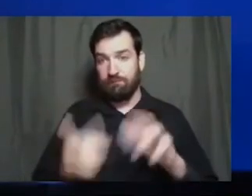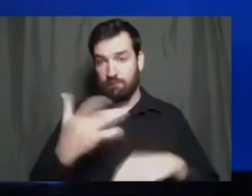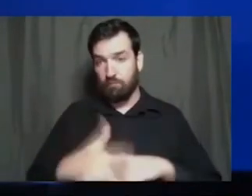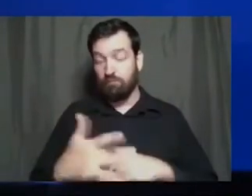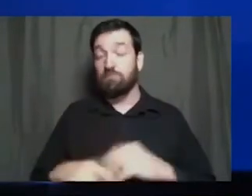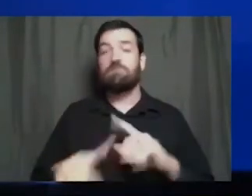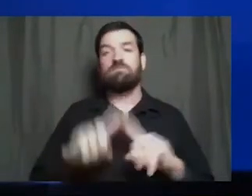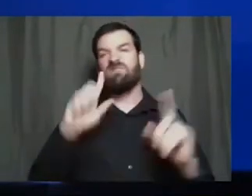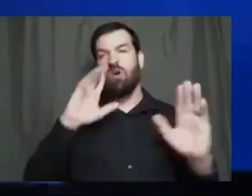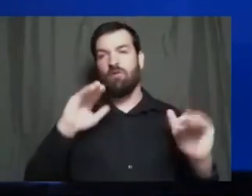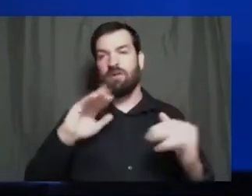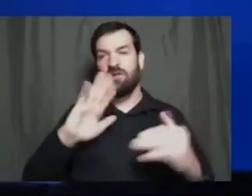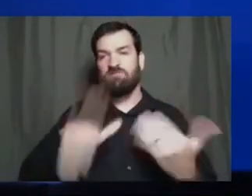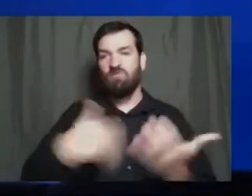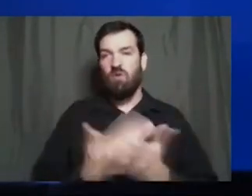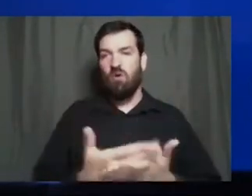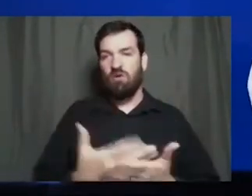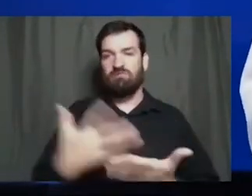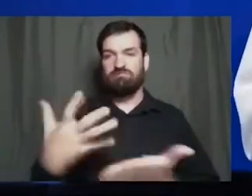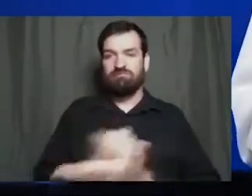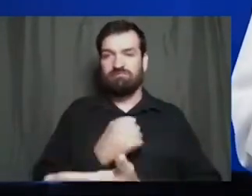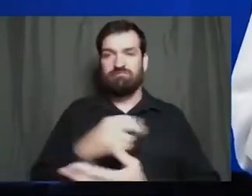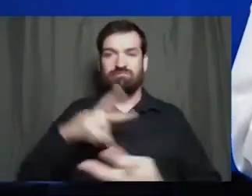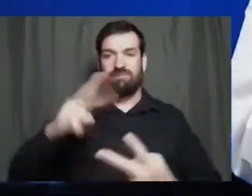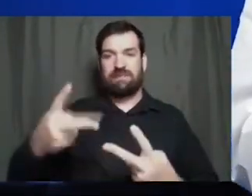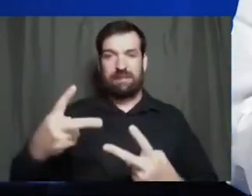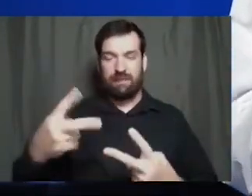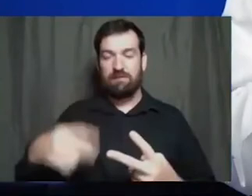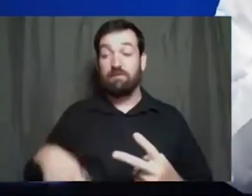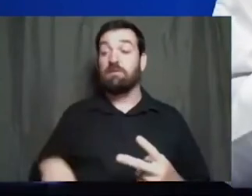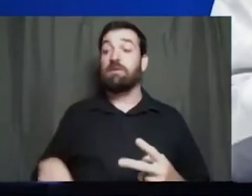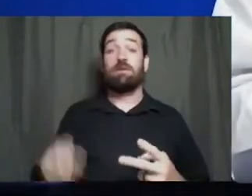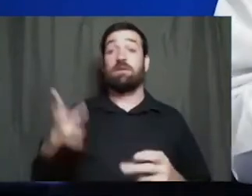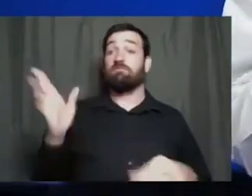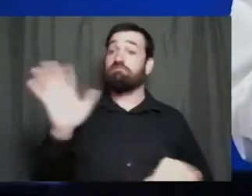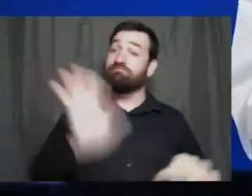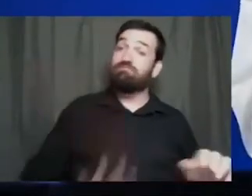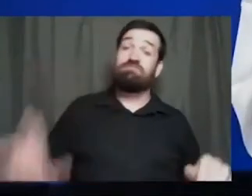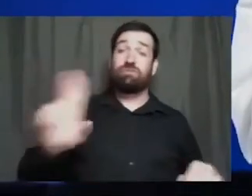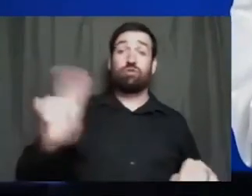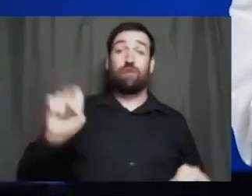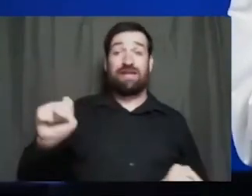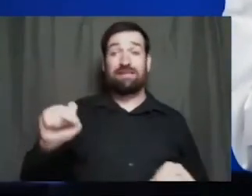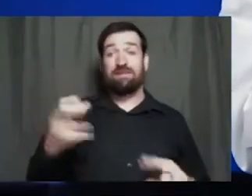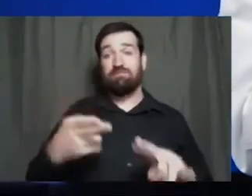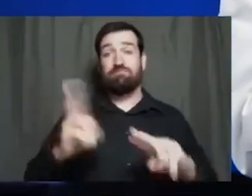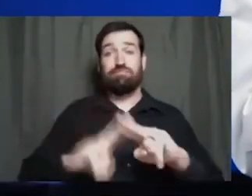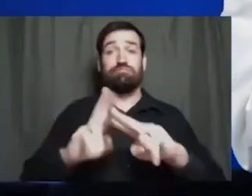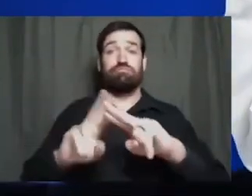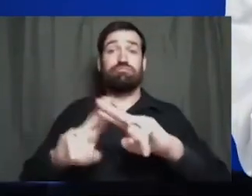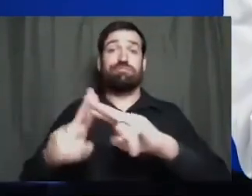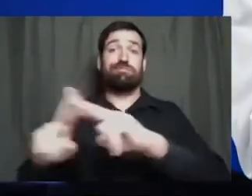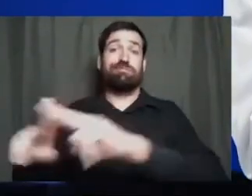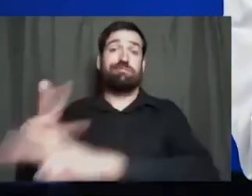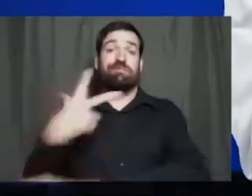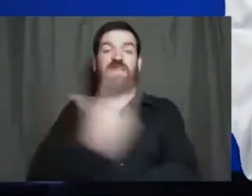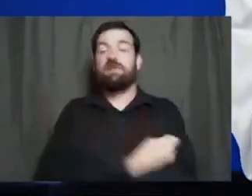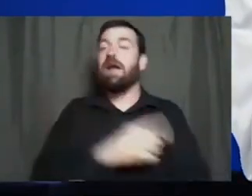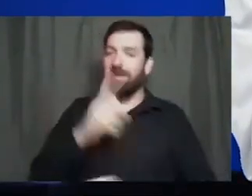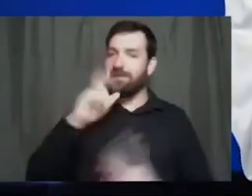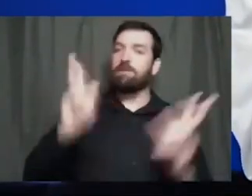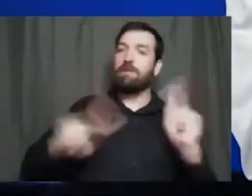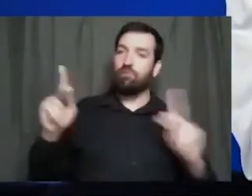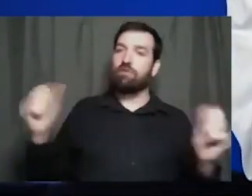do think, again, we're seeing a nationwide increase in vaccination. It's subtle, but it's real. I think people are scared about the Delta variant.